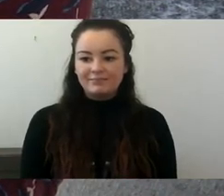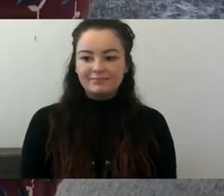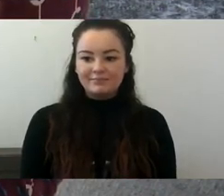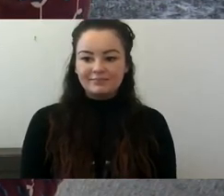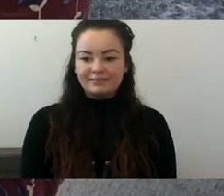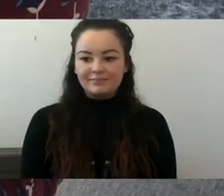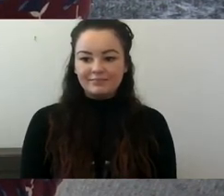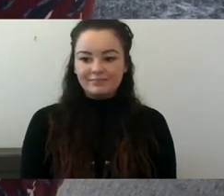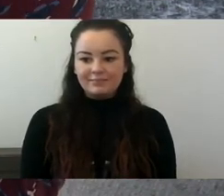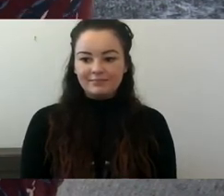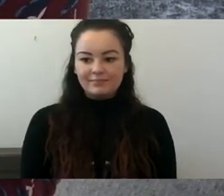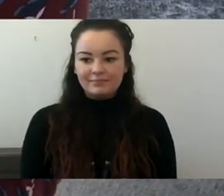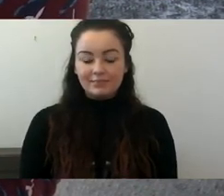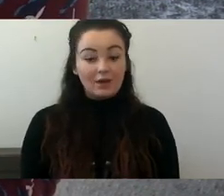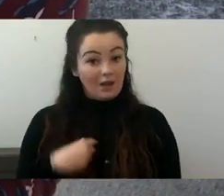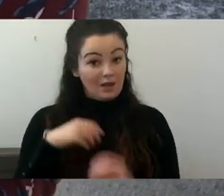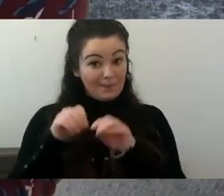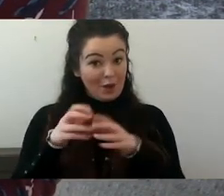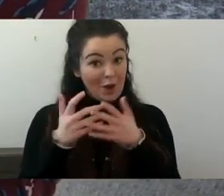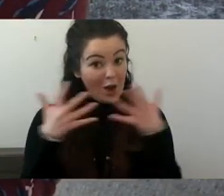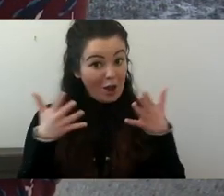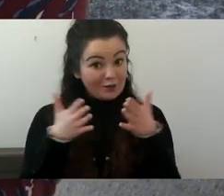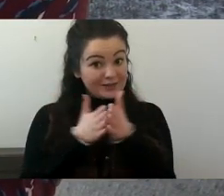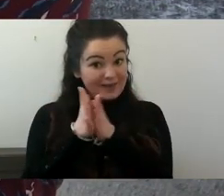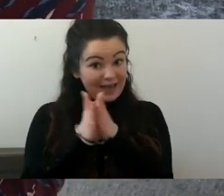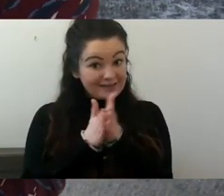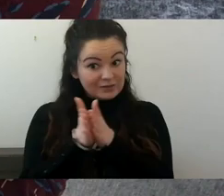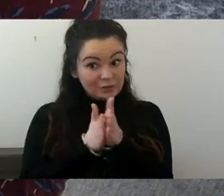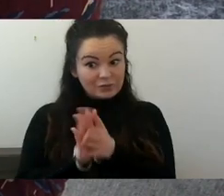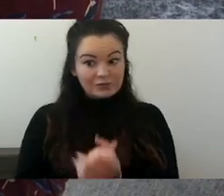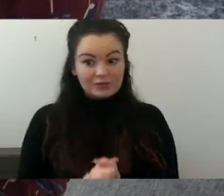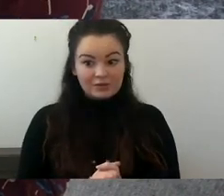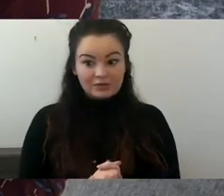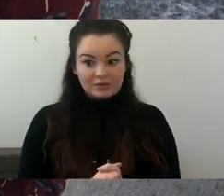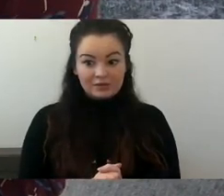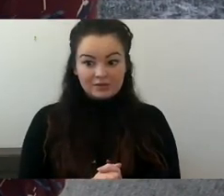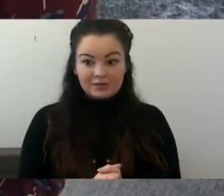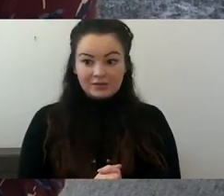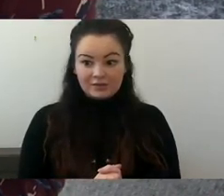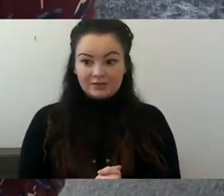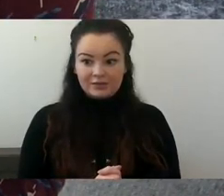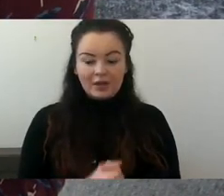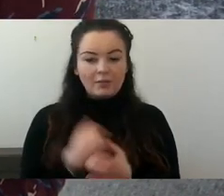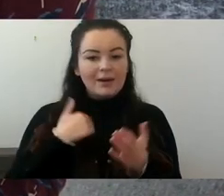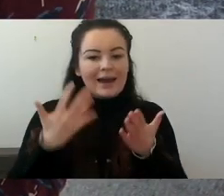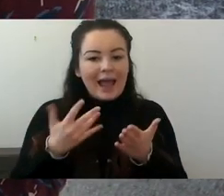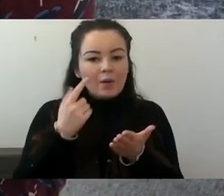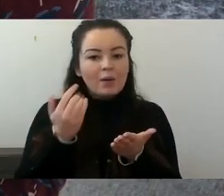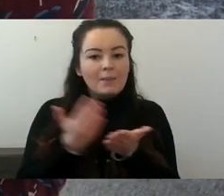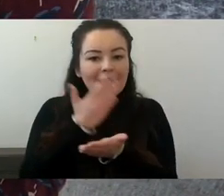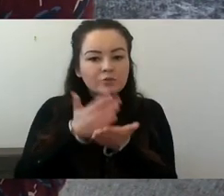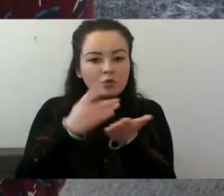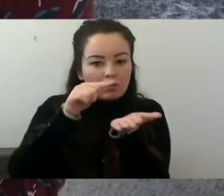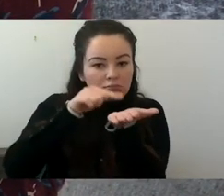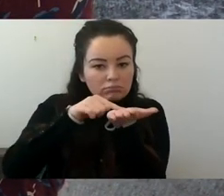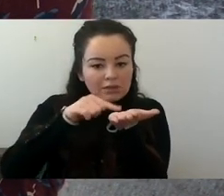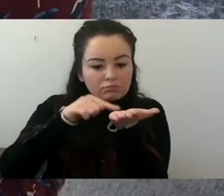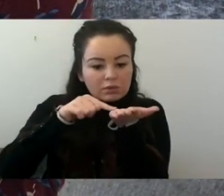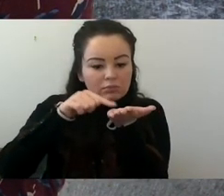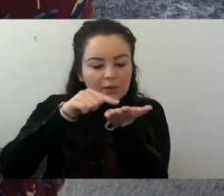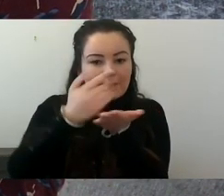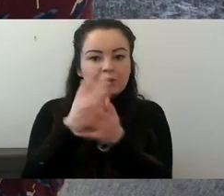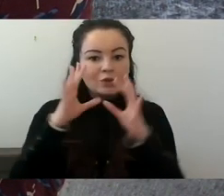ideas. Here we go. So I've put lots of lentils down. I'm just going to take a few seconds just to